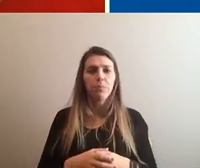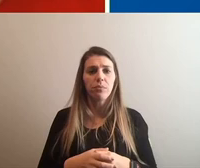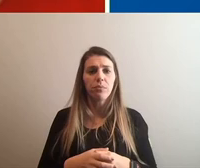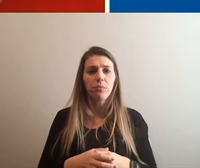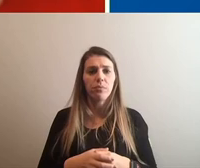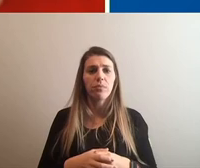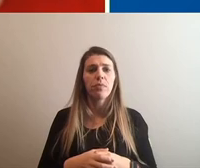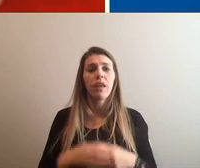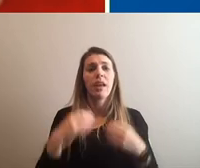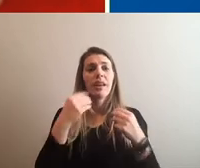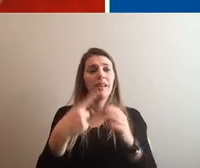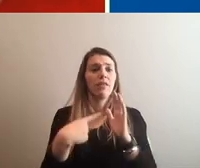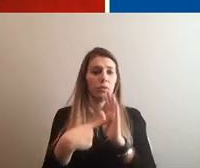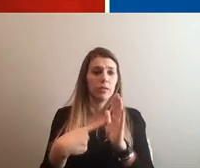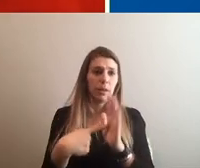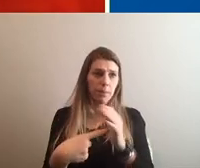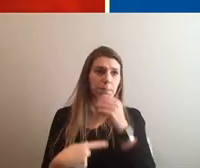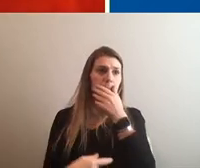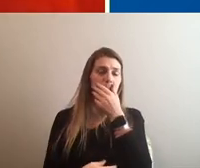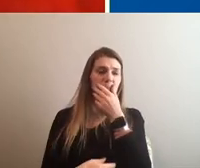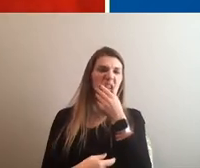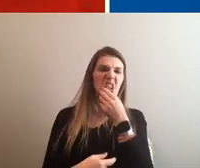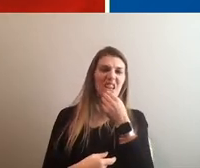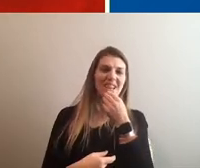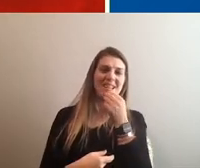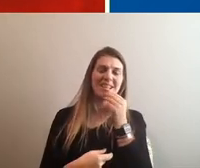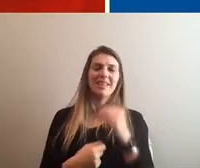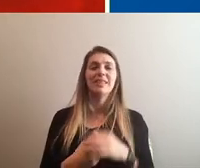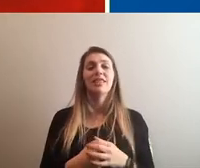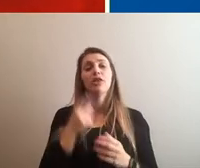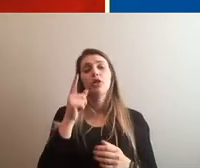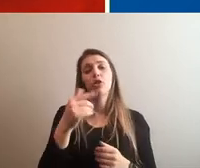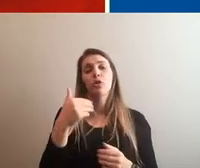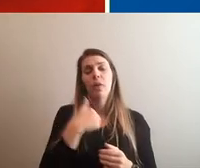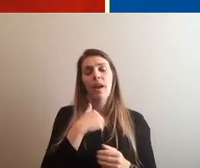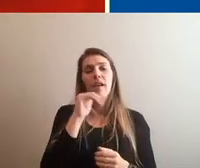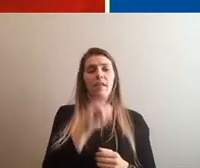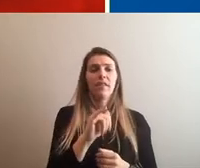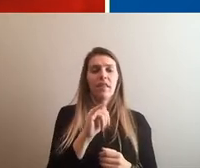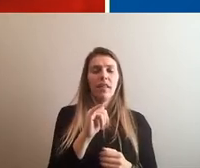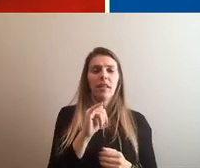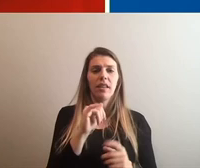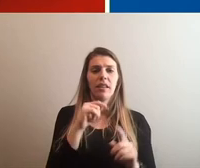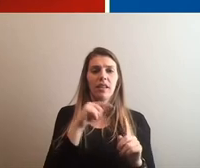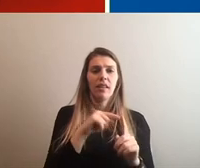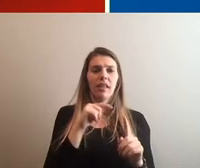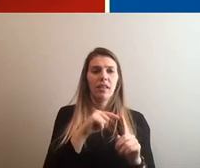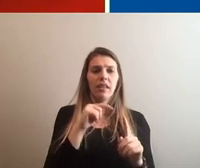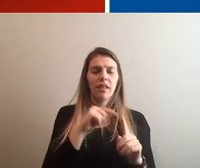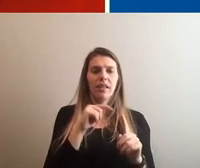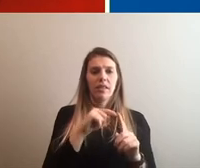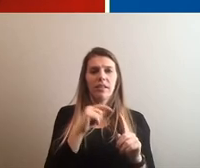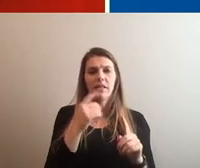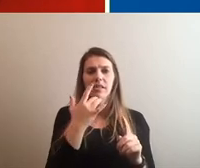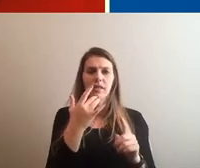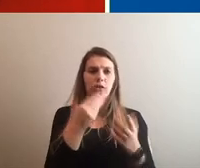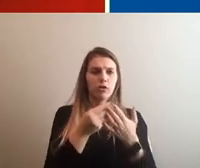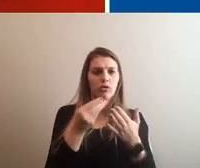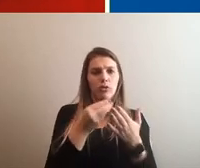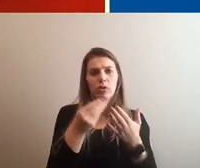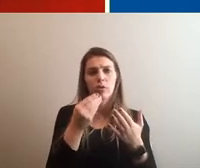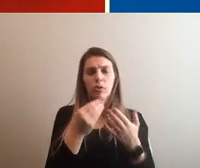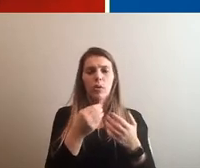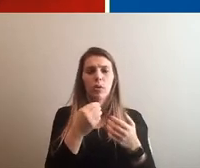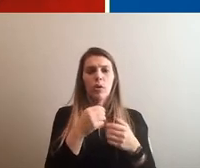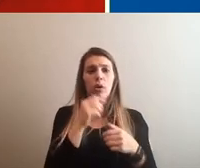give you an example. You have your favorite superstore that you like shopping to. And one put, it